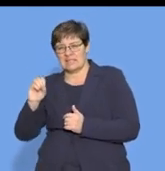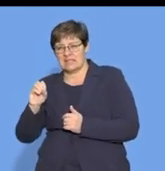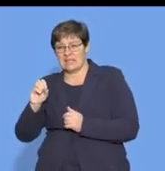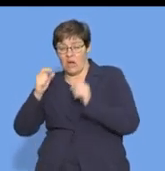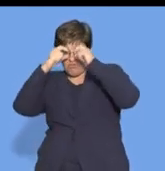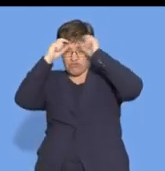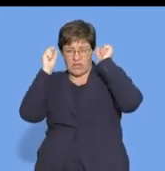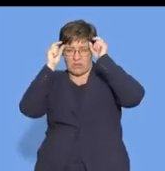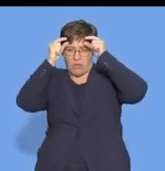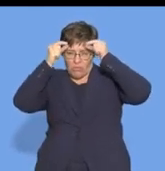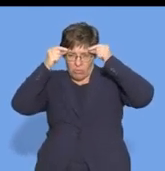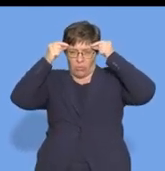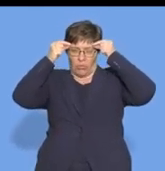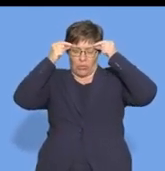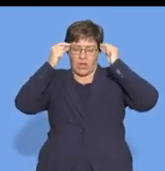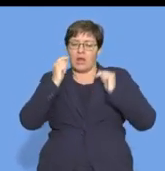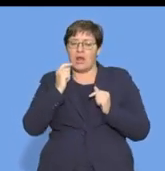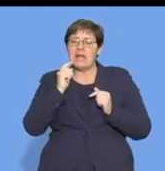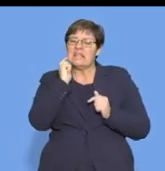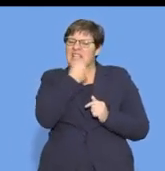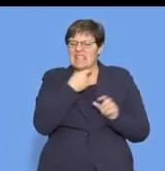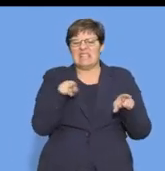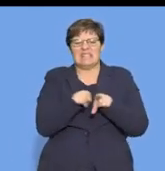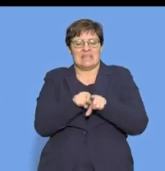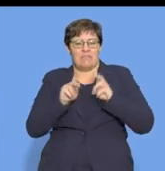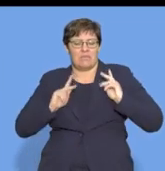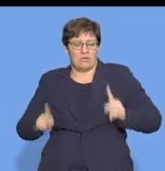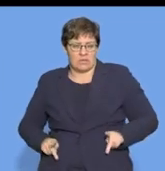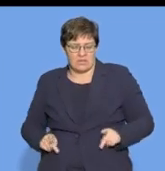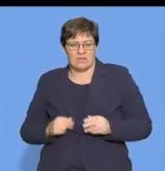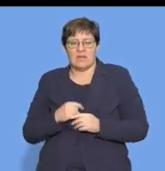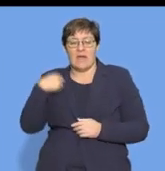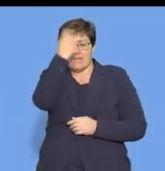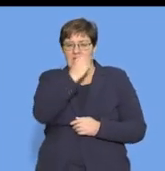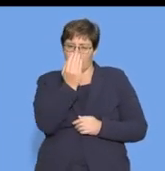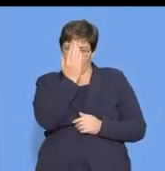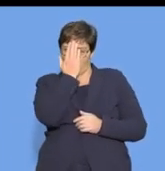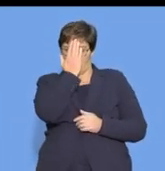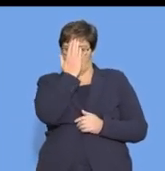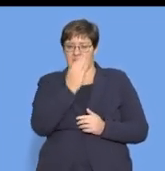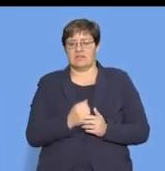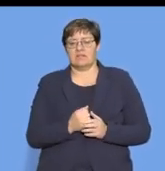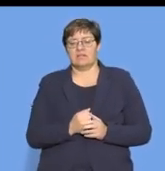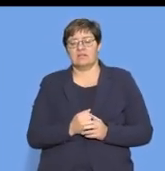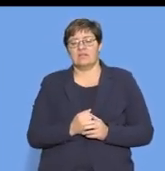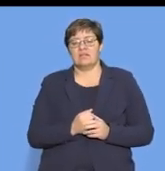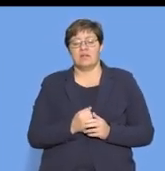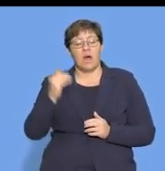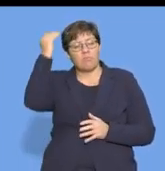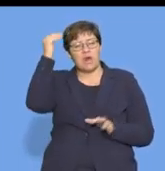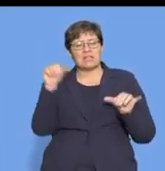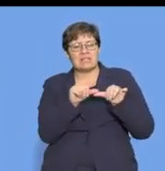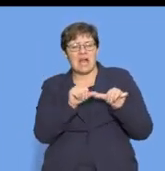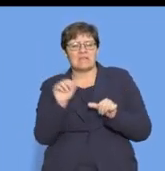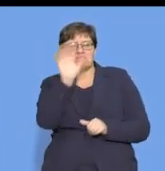brow ridges, they have more human-like teeth, they have a flatter face. The